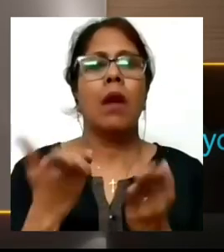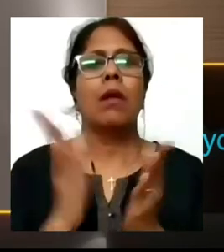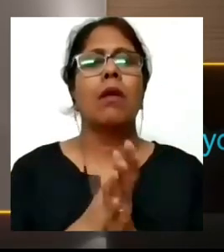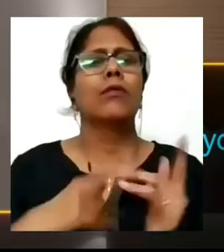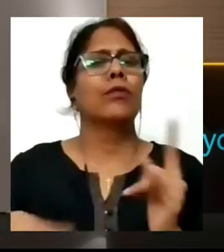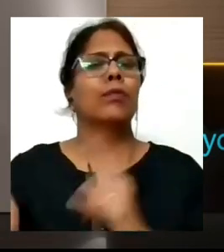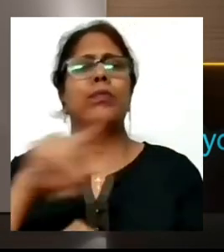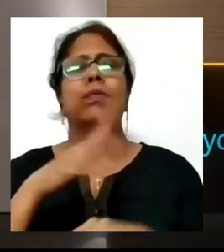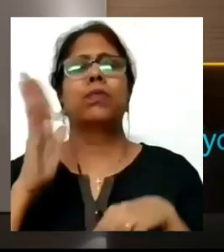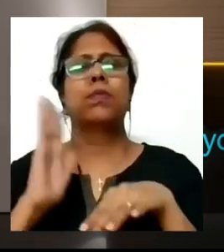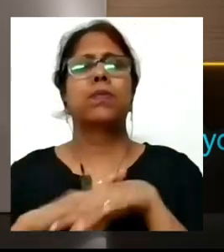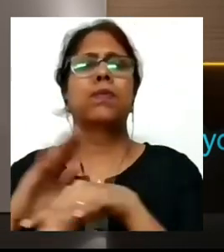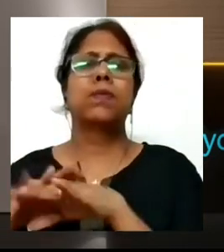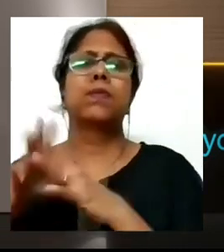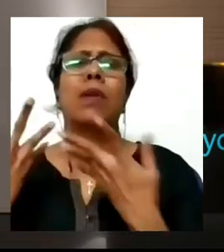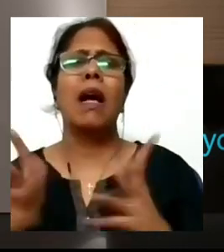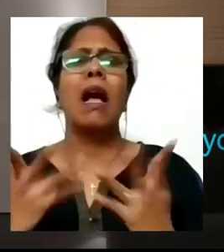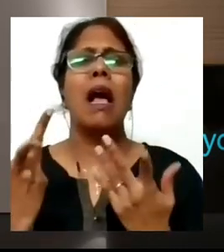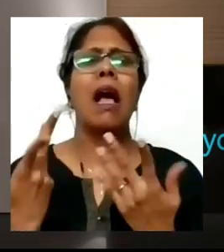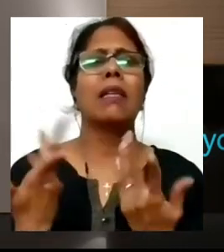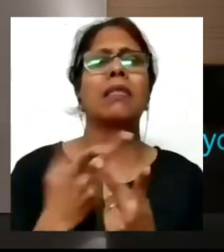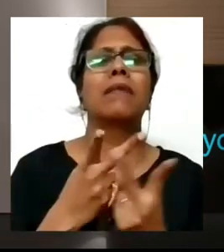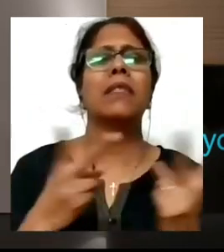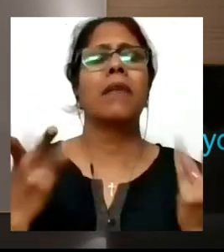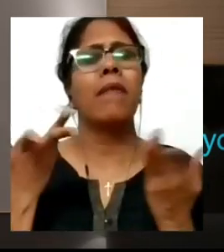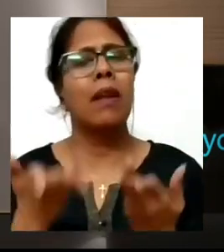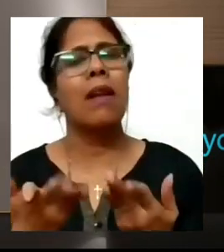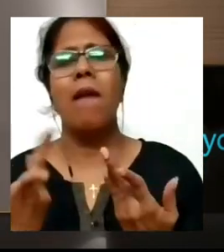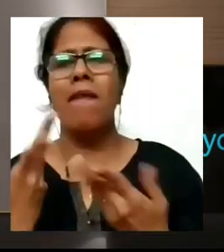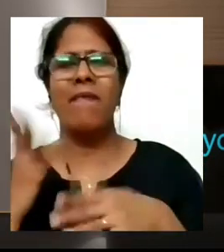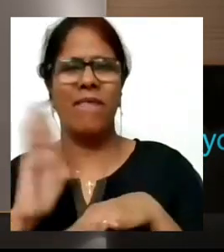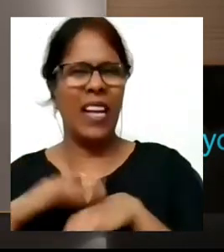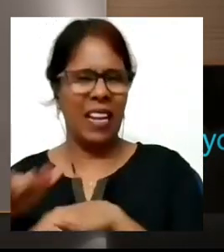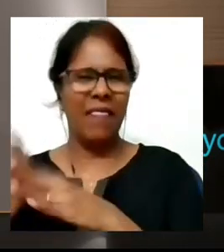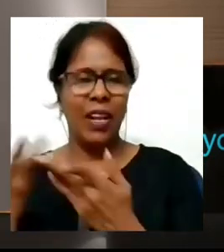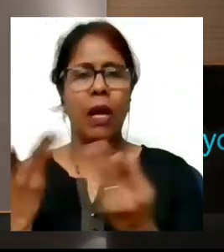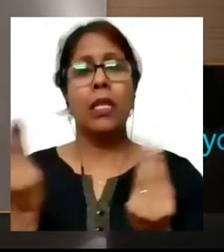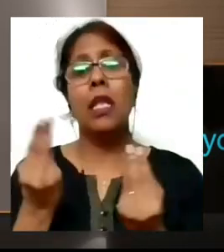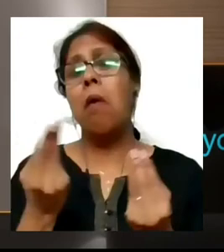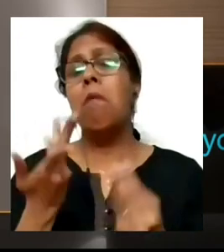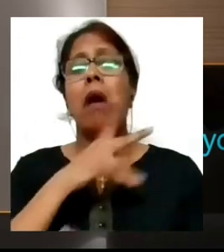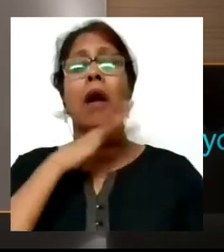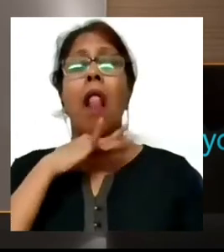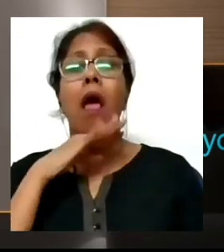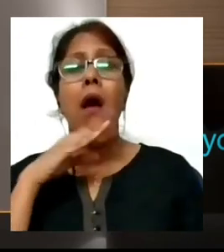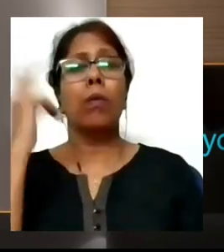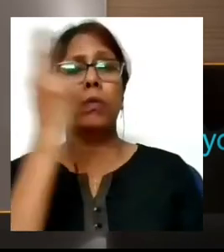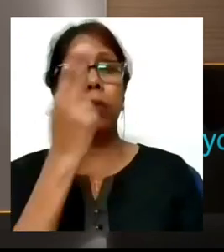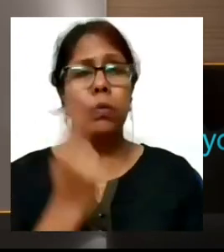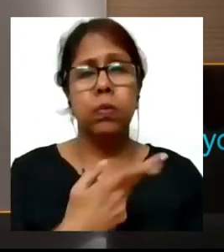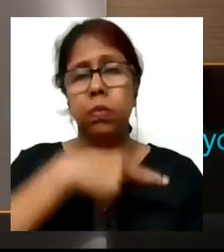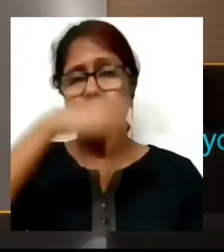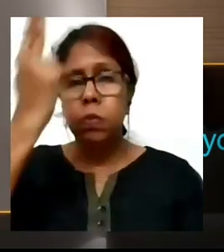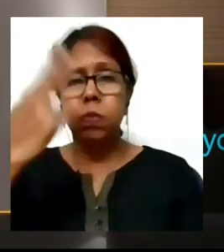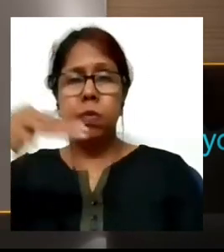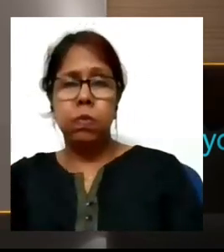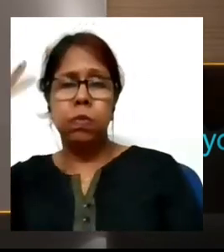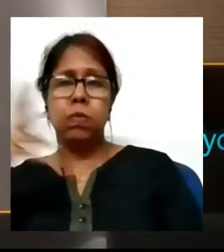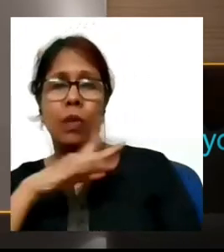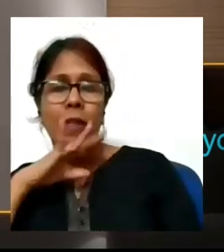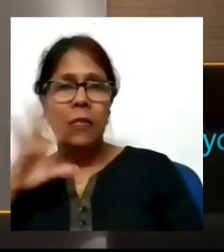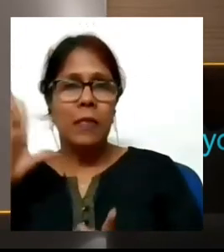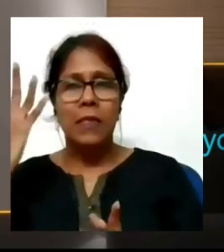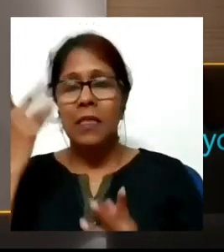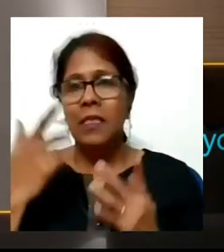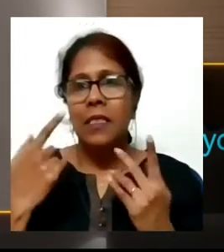the arts in some form or the other. For some of us, it would be colors and hue that brings about a certain set